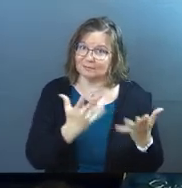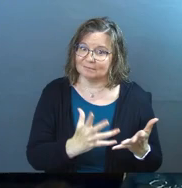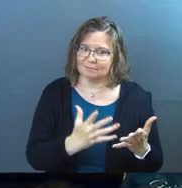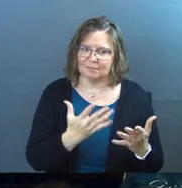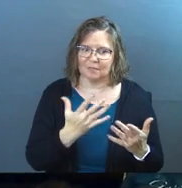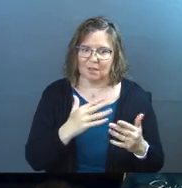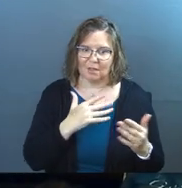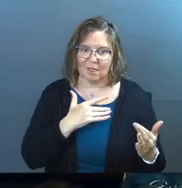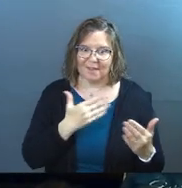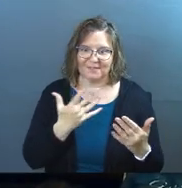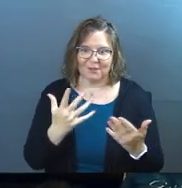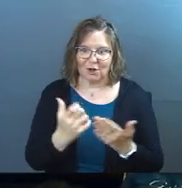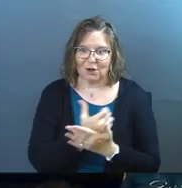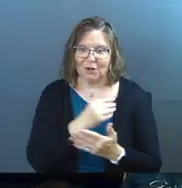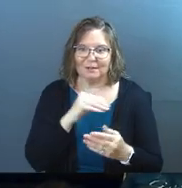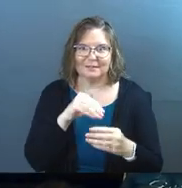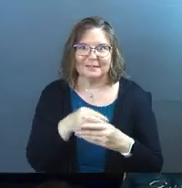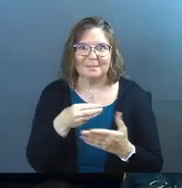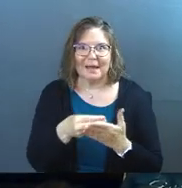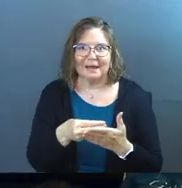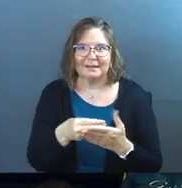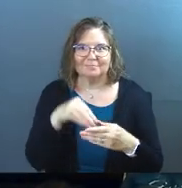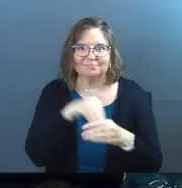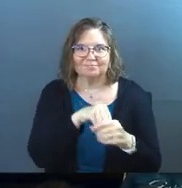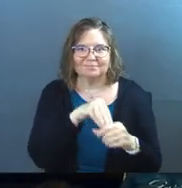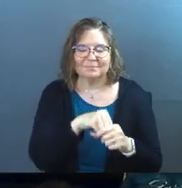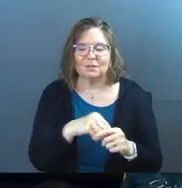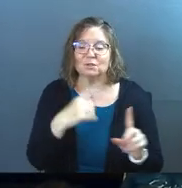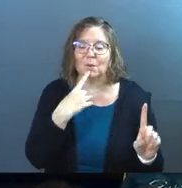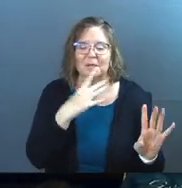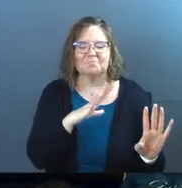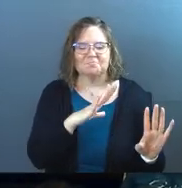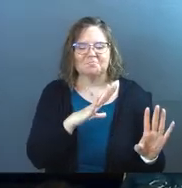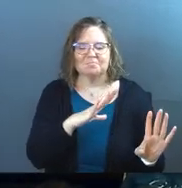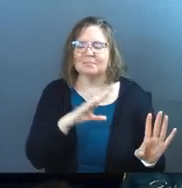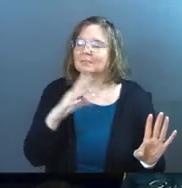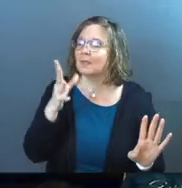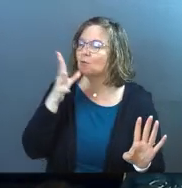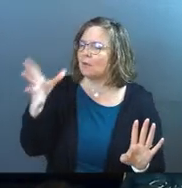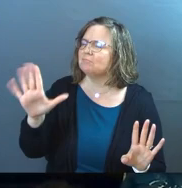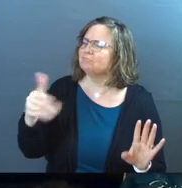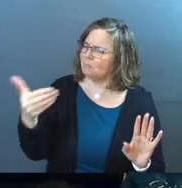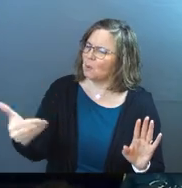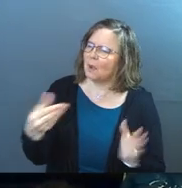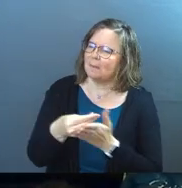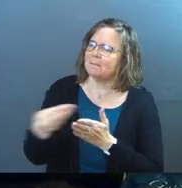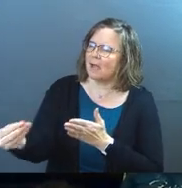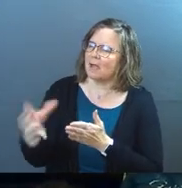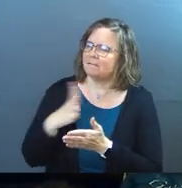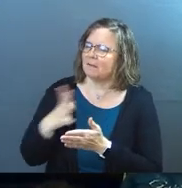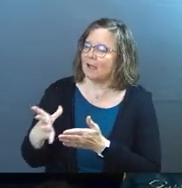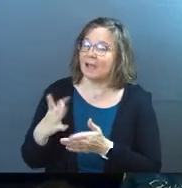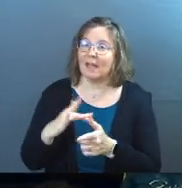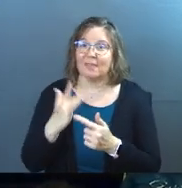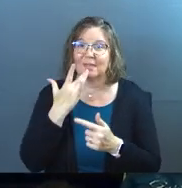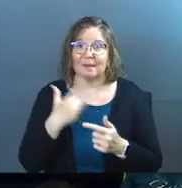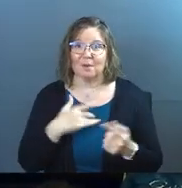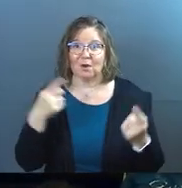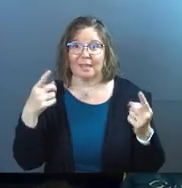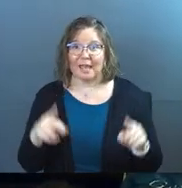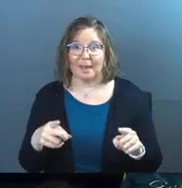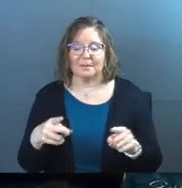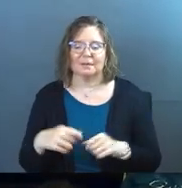They're all the way here. And so we actually told grandma and grandpa, we're like, go ahead and get it. And then the birthday